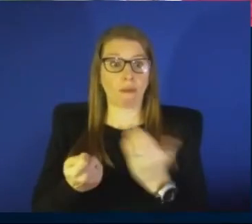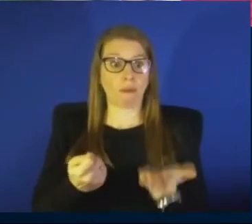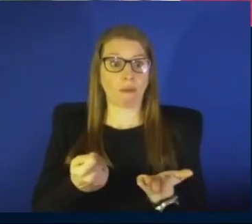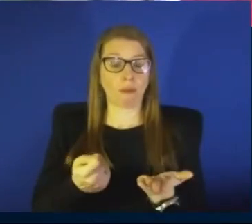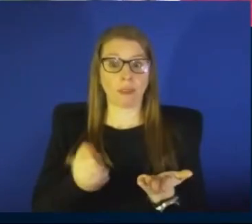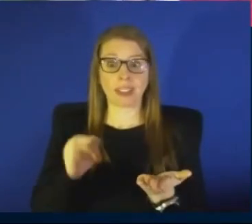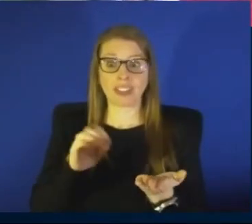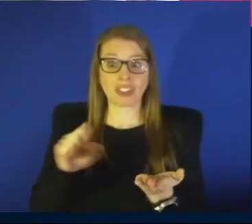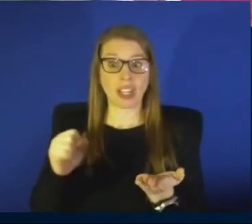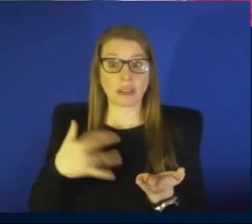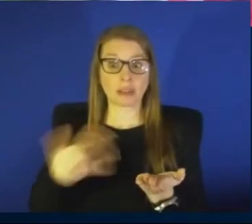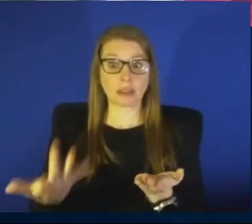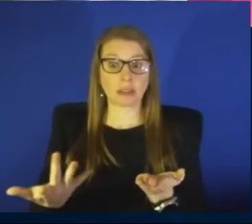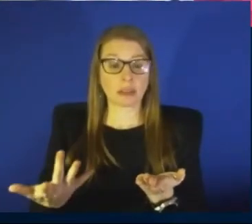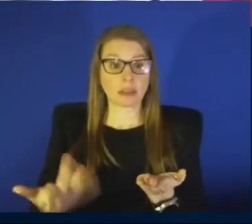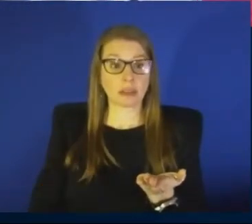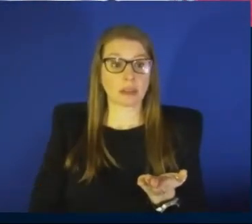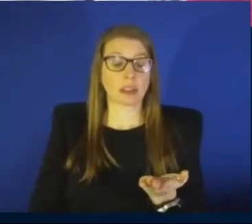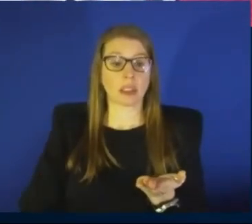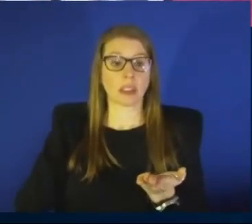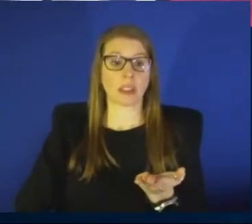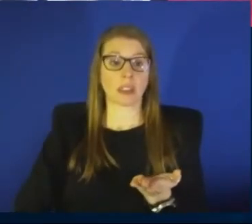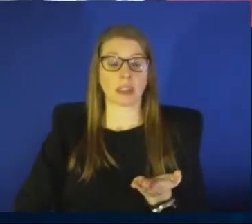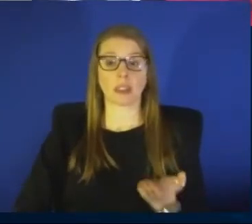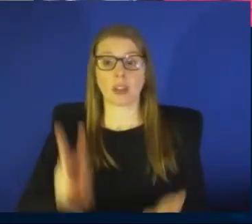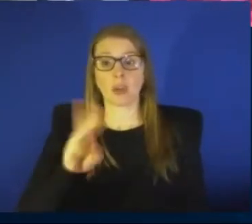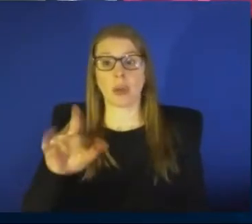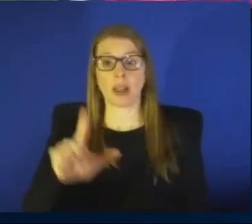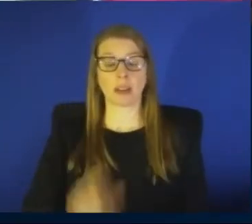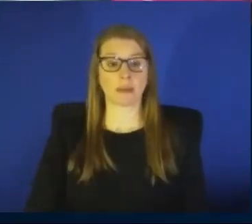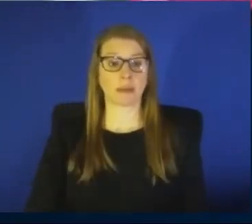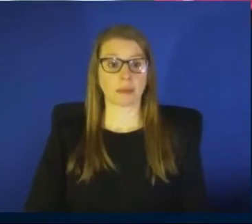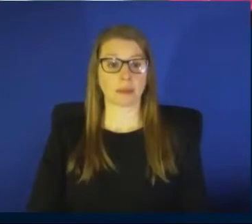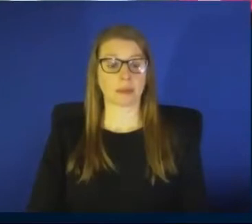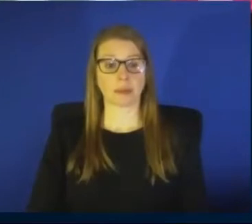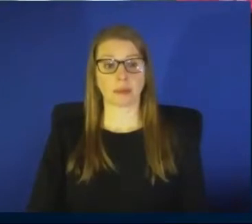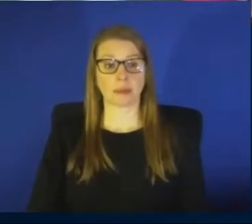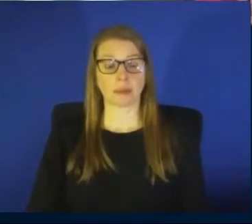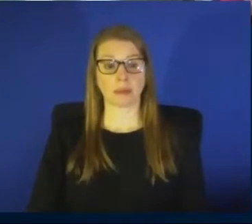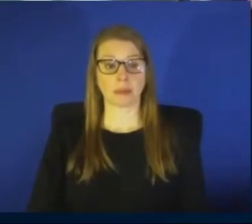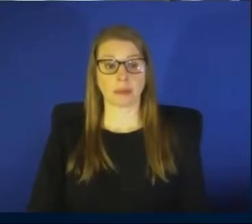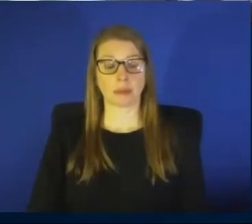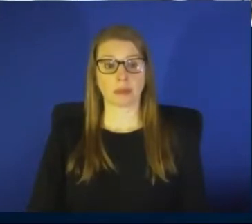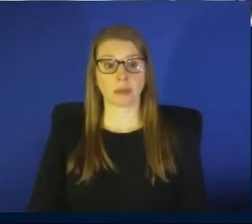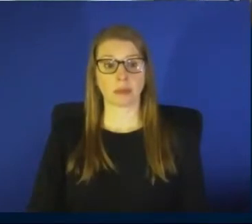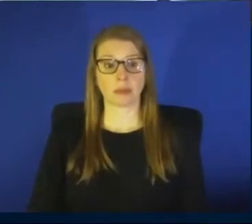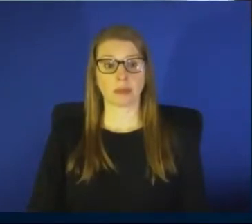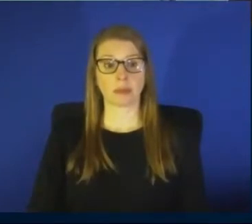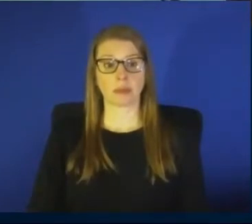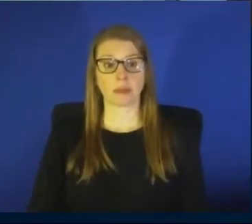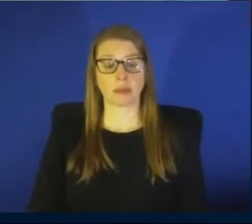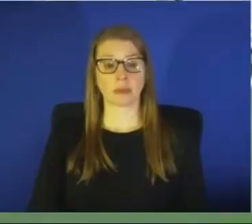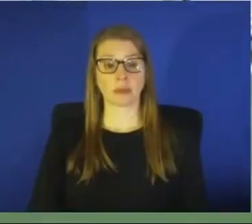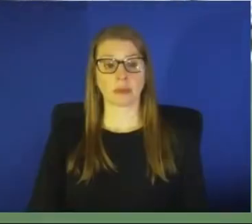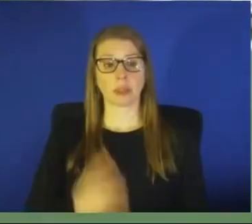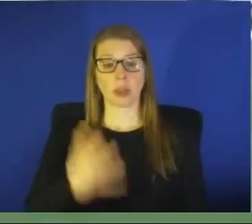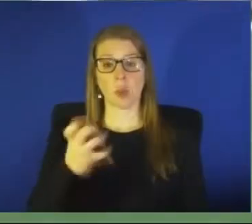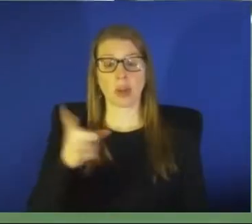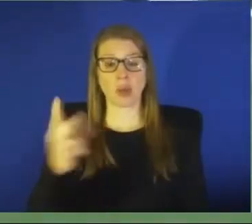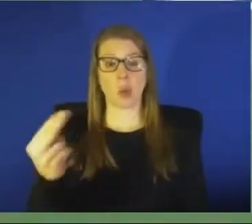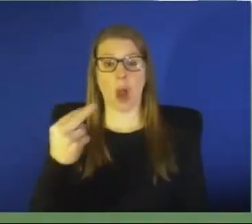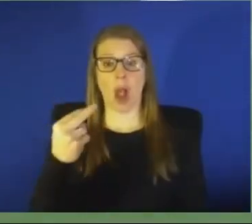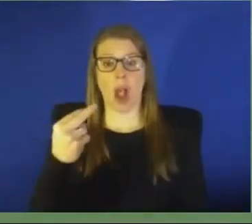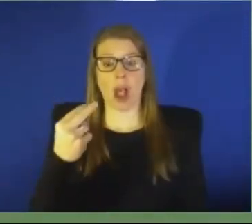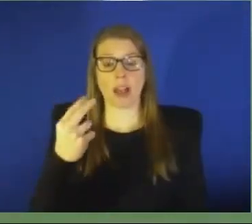what's going on? Well, we're just back. I just wanted you to watch and take note. Oh, okay. So